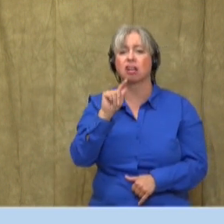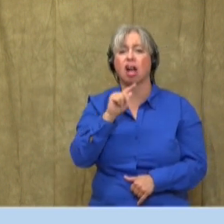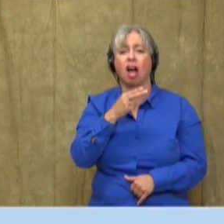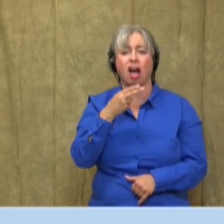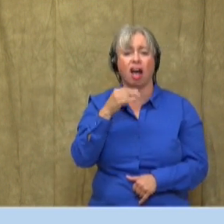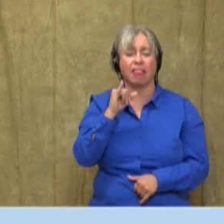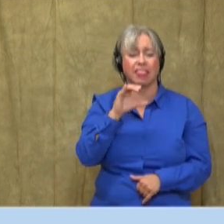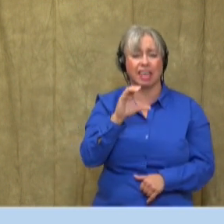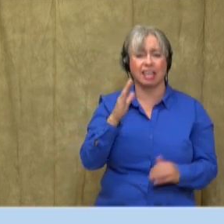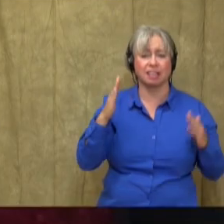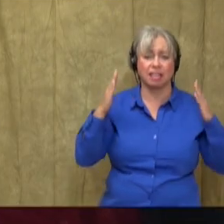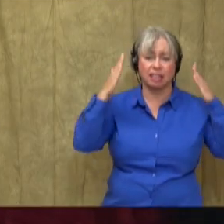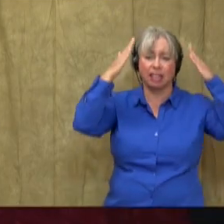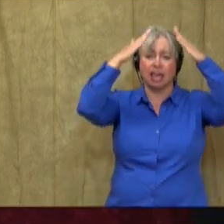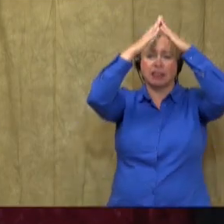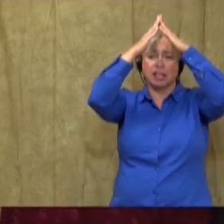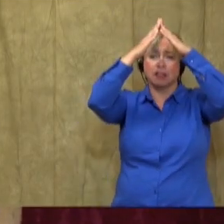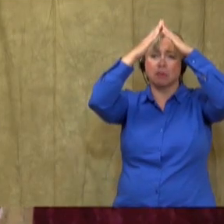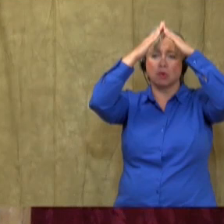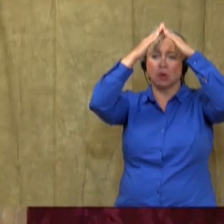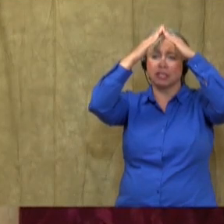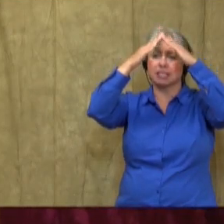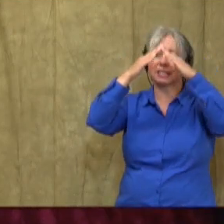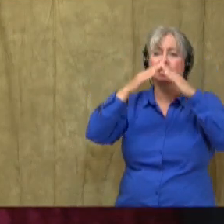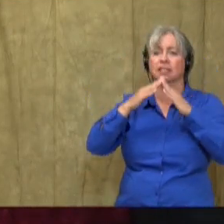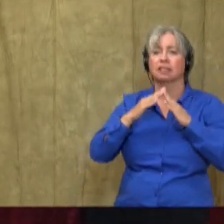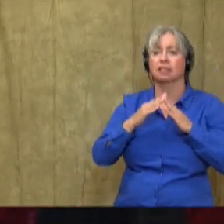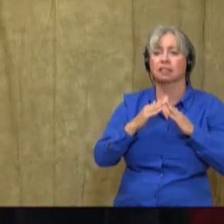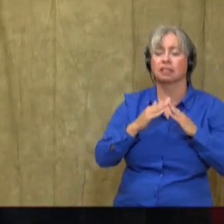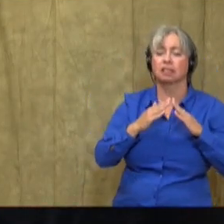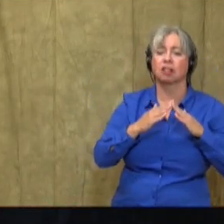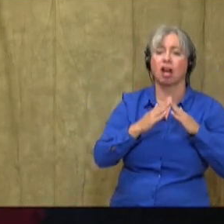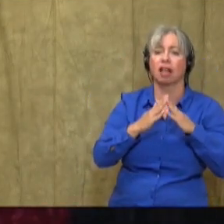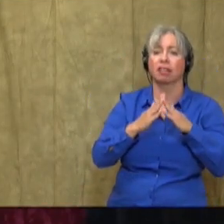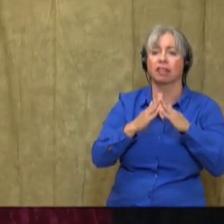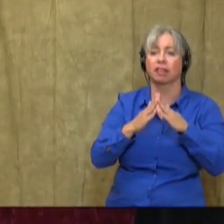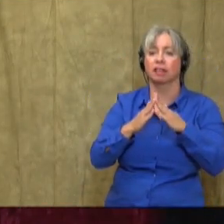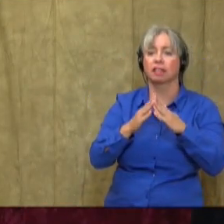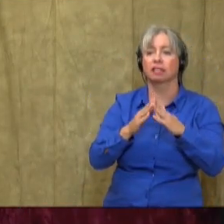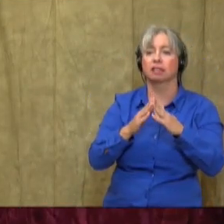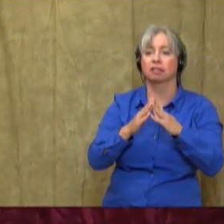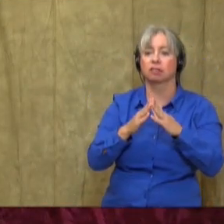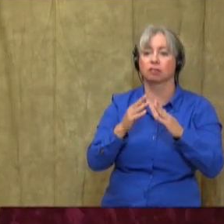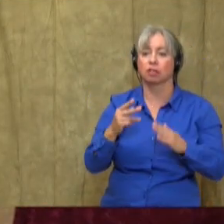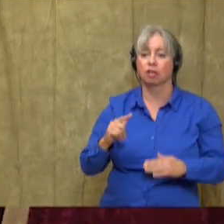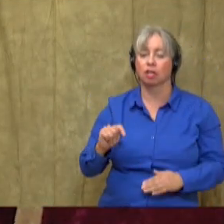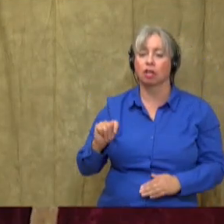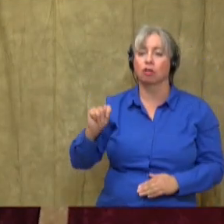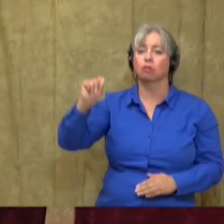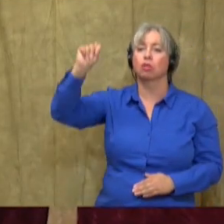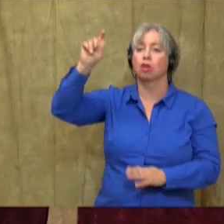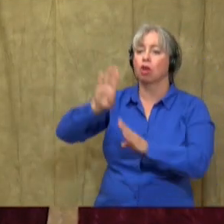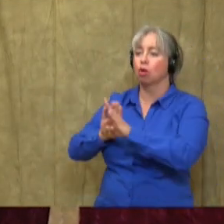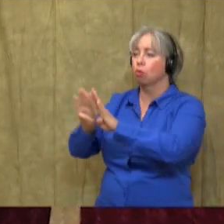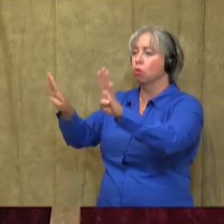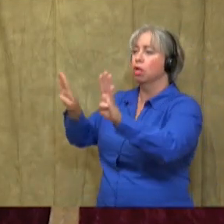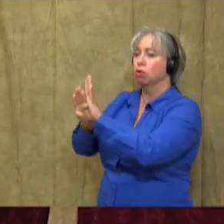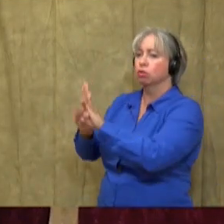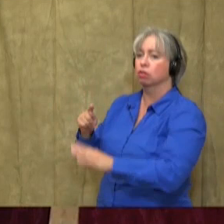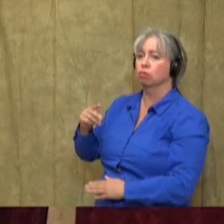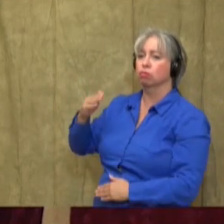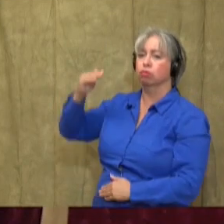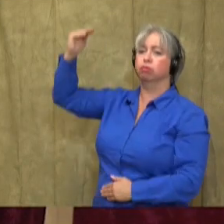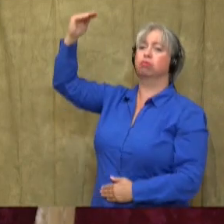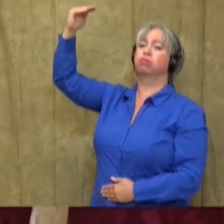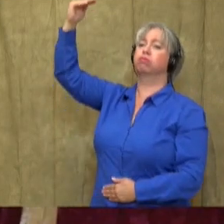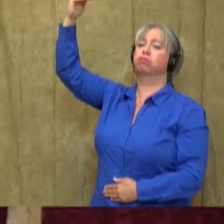have the great pointed tops. That is the Gothic fashion. And they had very tall walls and high ceilings.